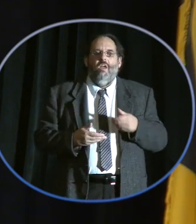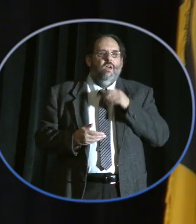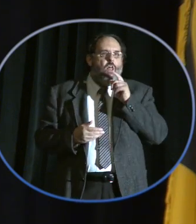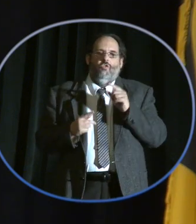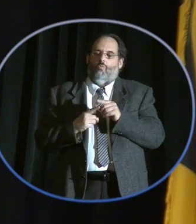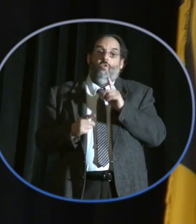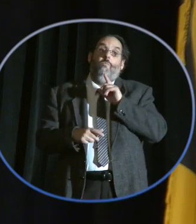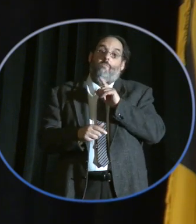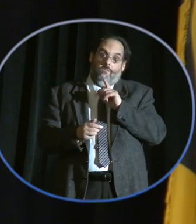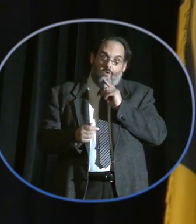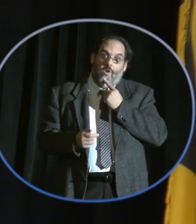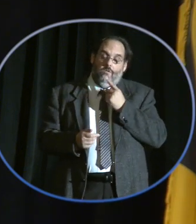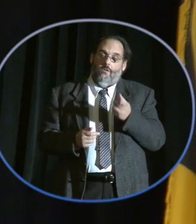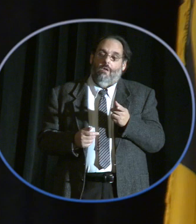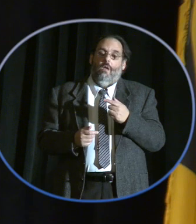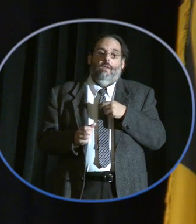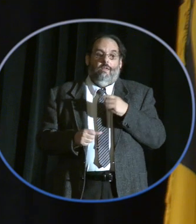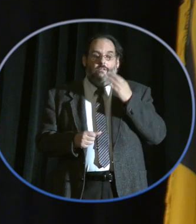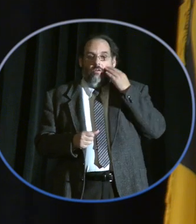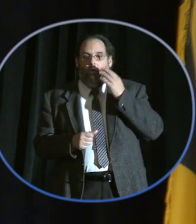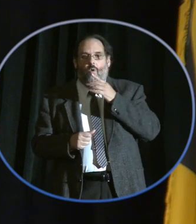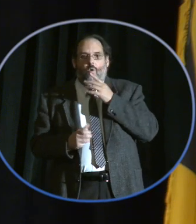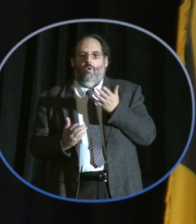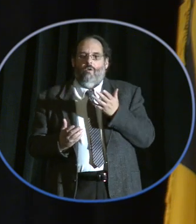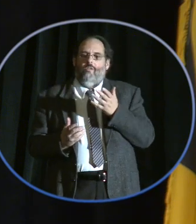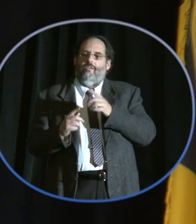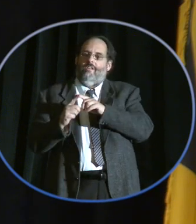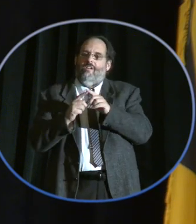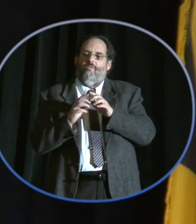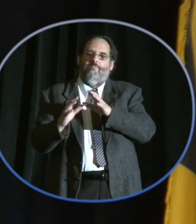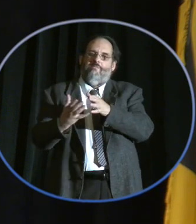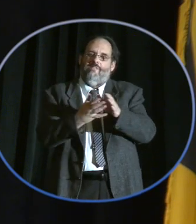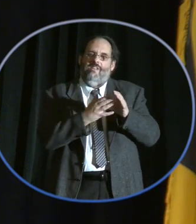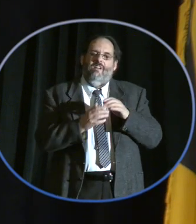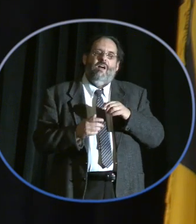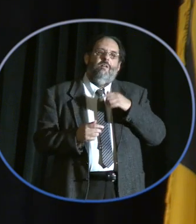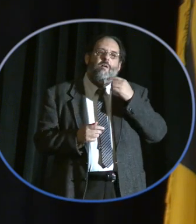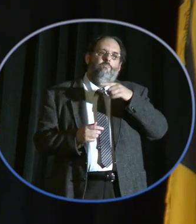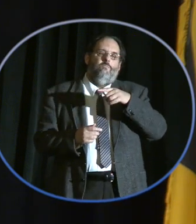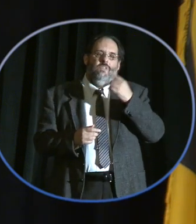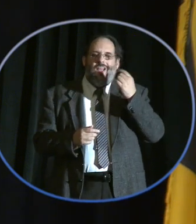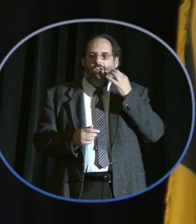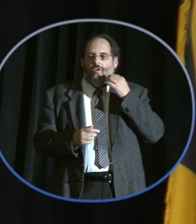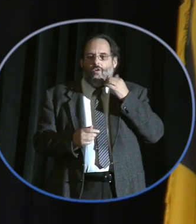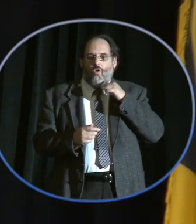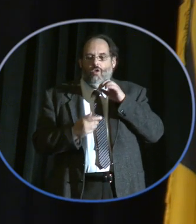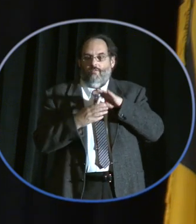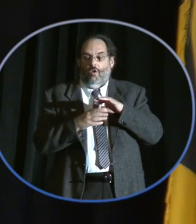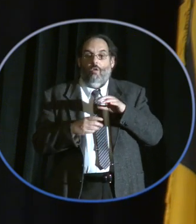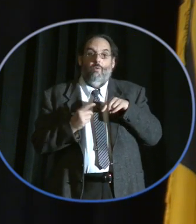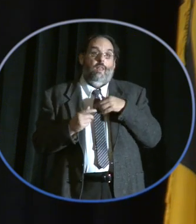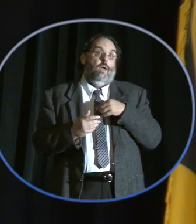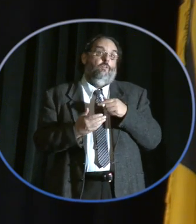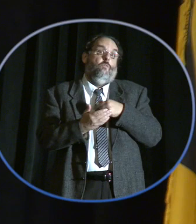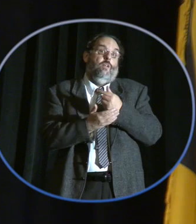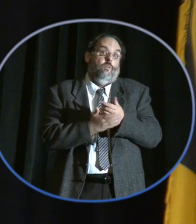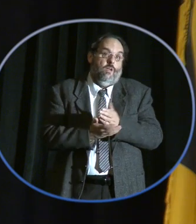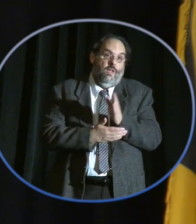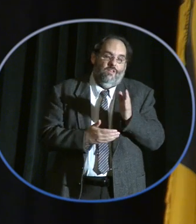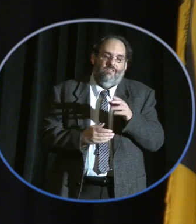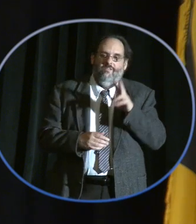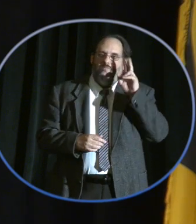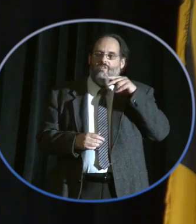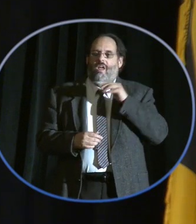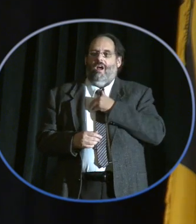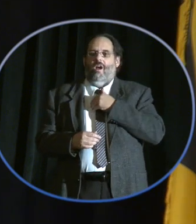words, she really means it. And you can tell through the collegiate chapters of Black Girls Vote. By the time I was graduating college, I was vice president of